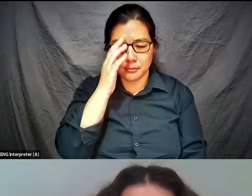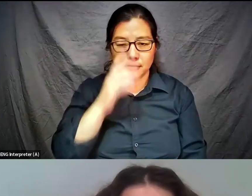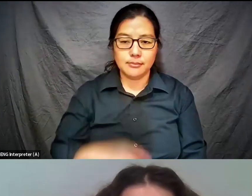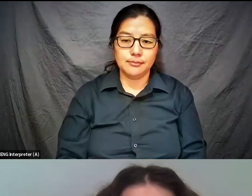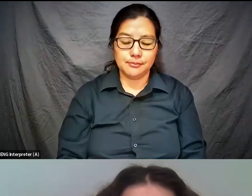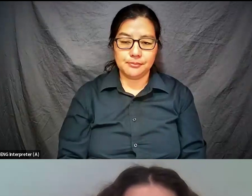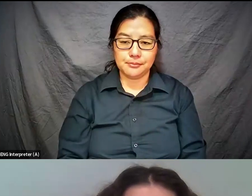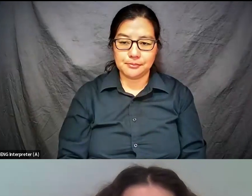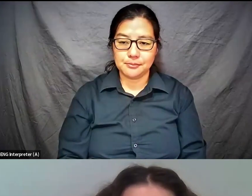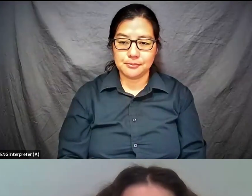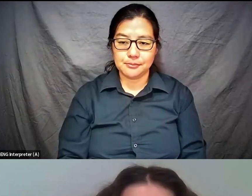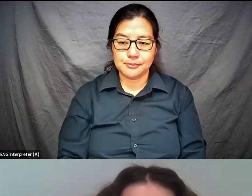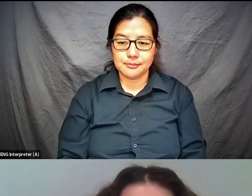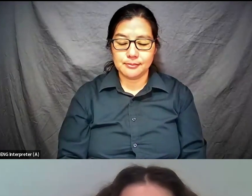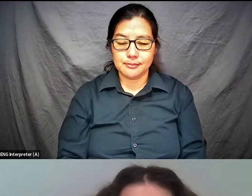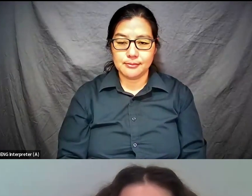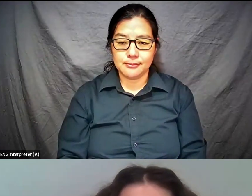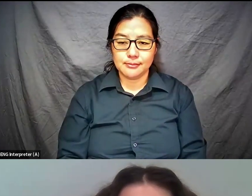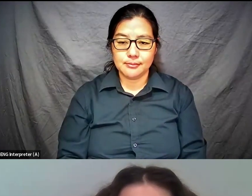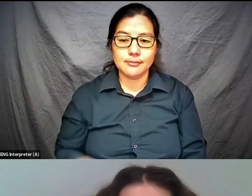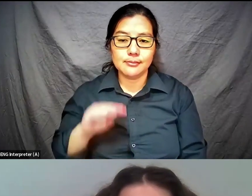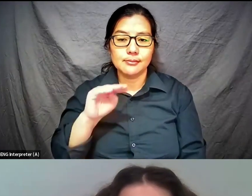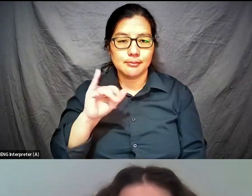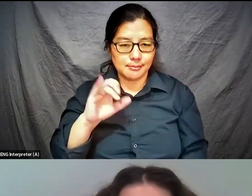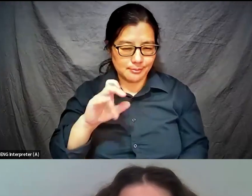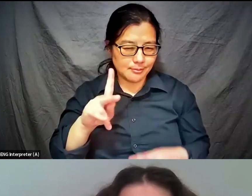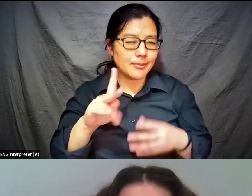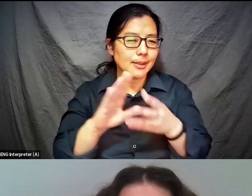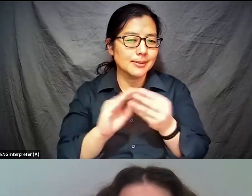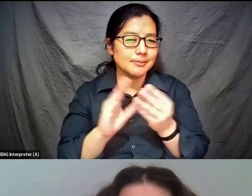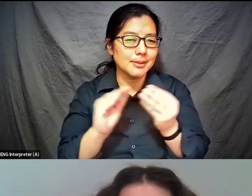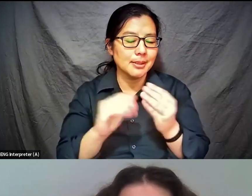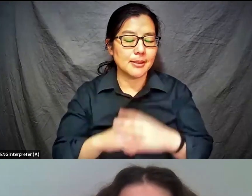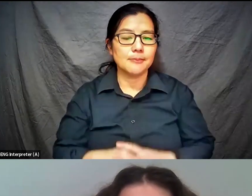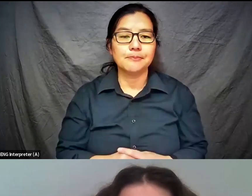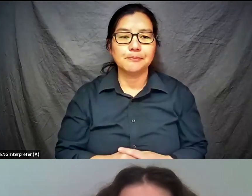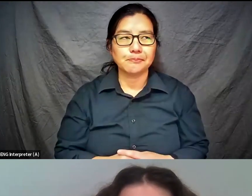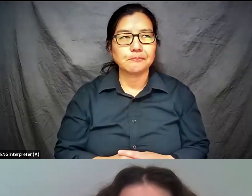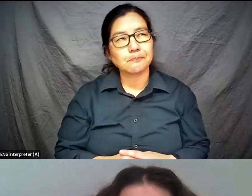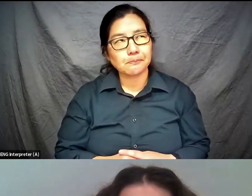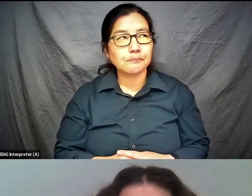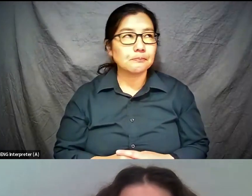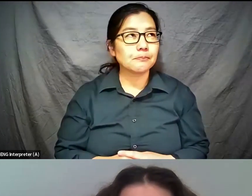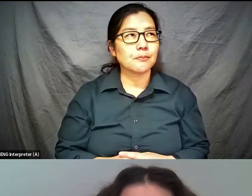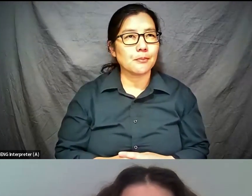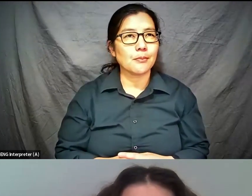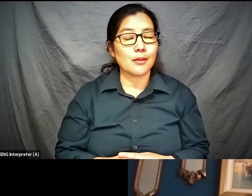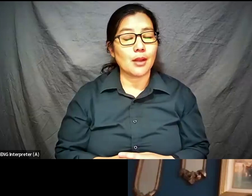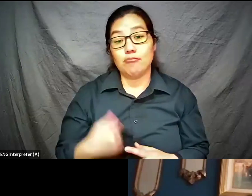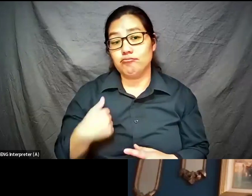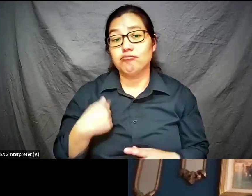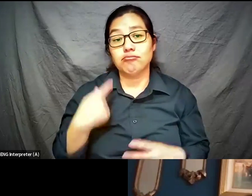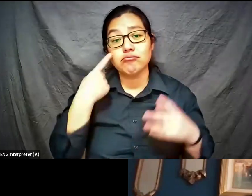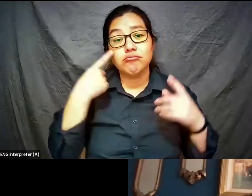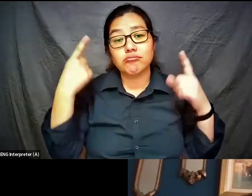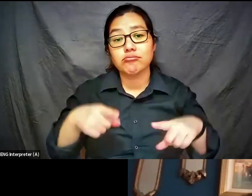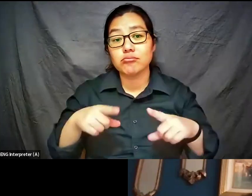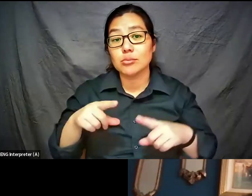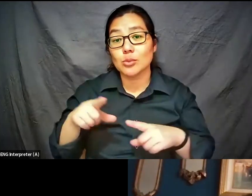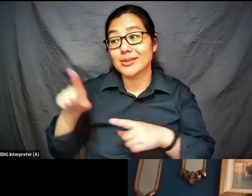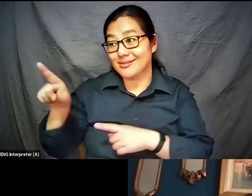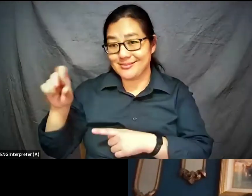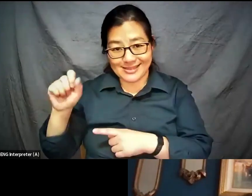active listening, and like centering multiply marginalized identities. There's